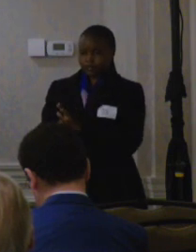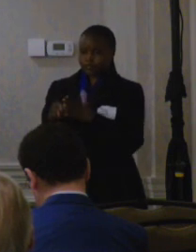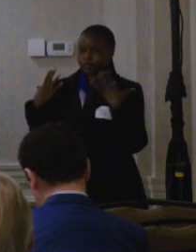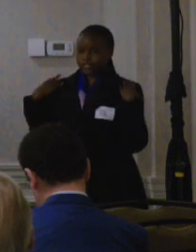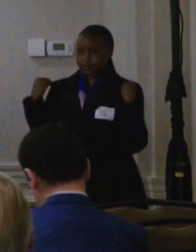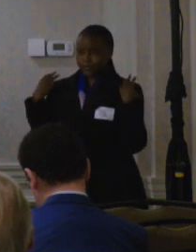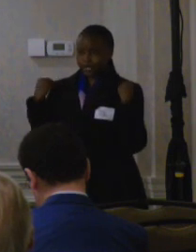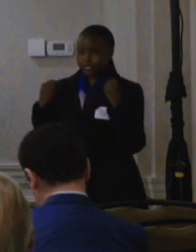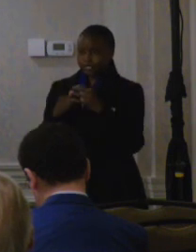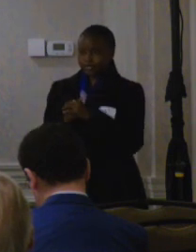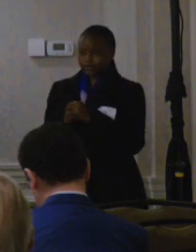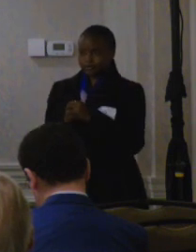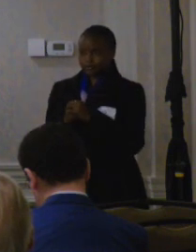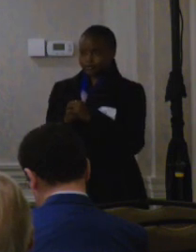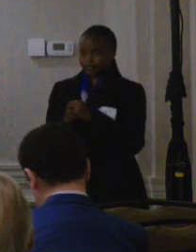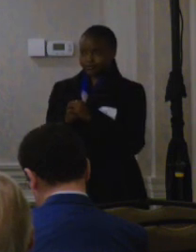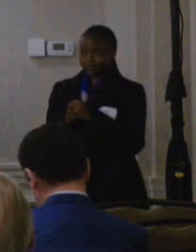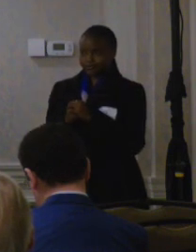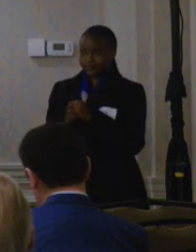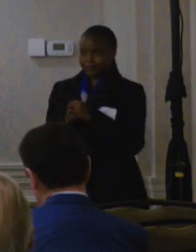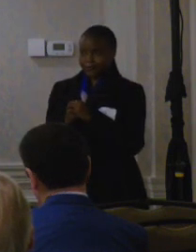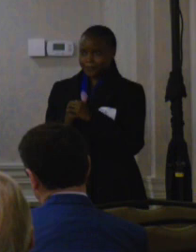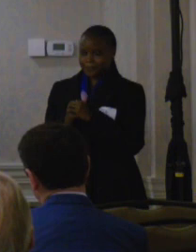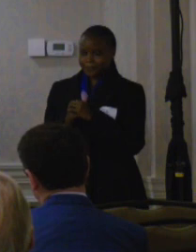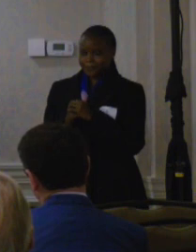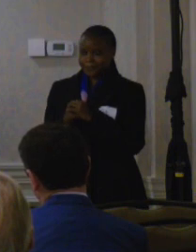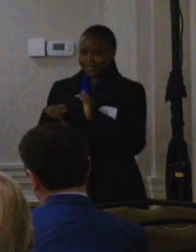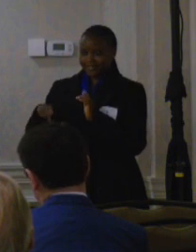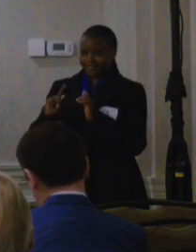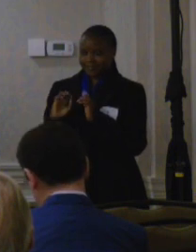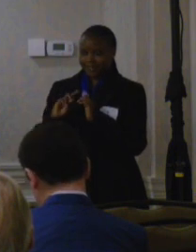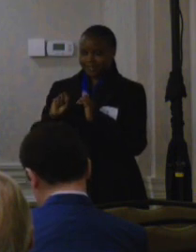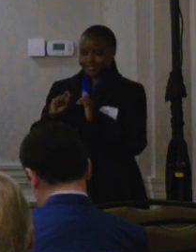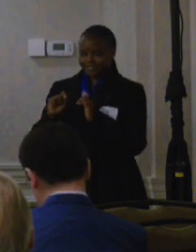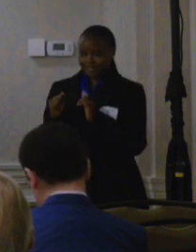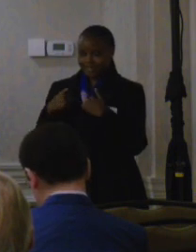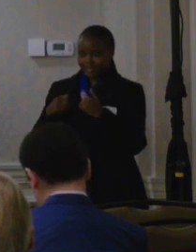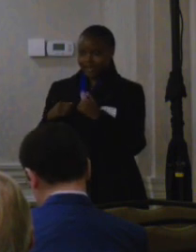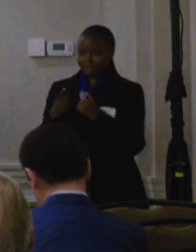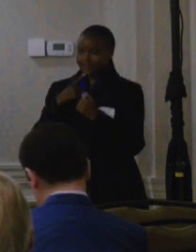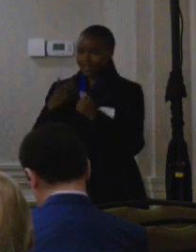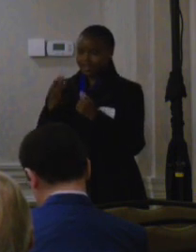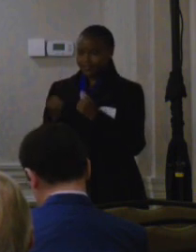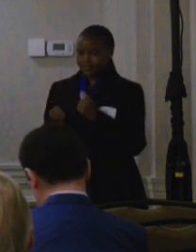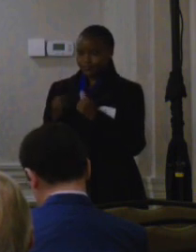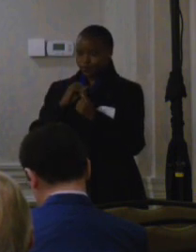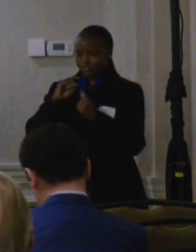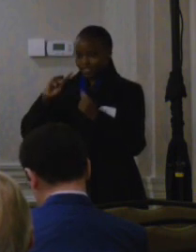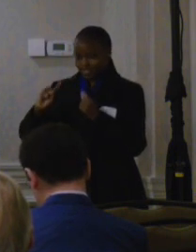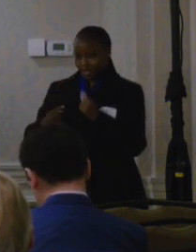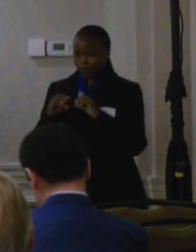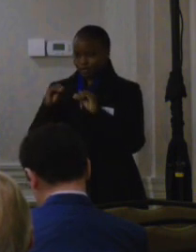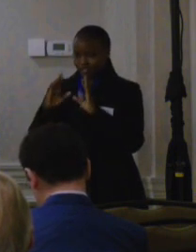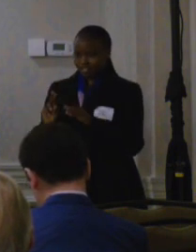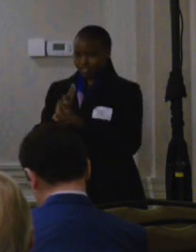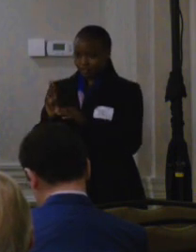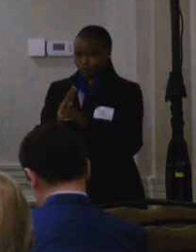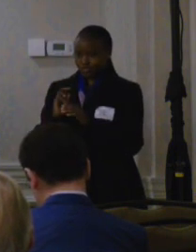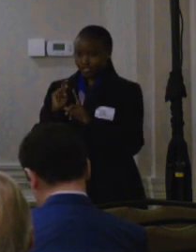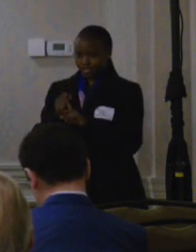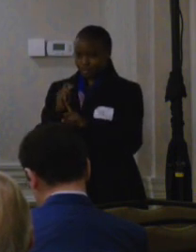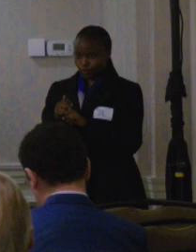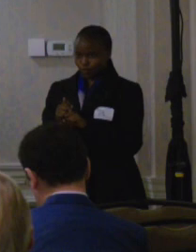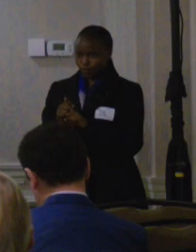practice. In Pakistan, Punjab, they have 140,000 teachers using the Teach tool and